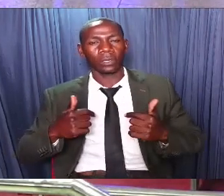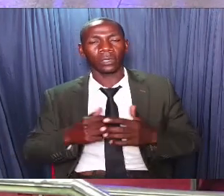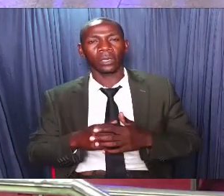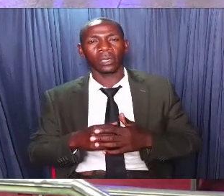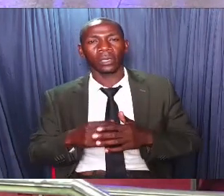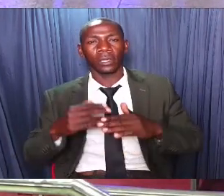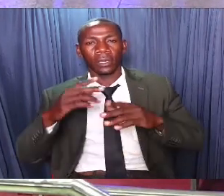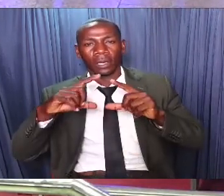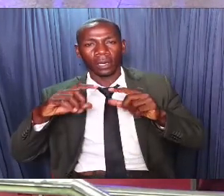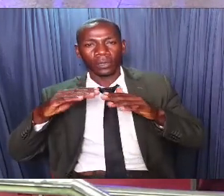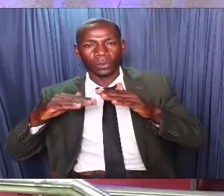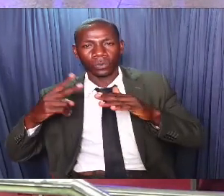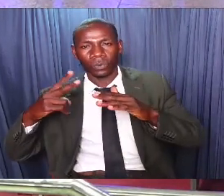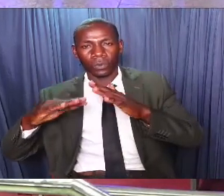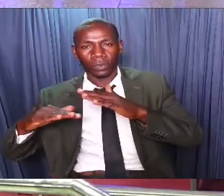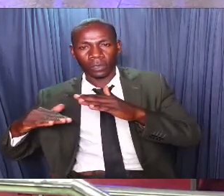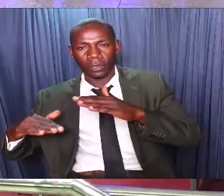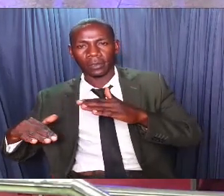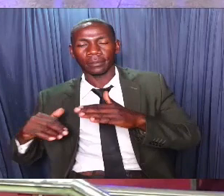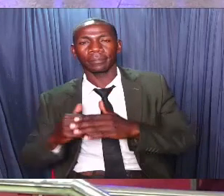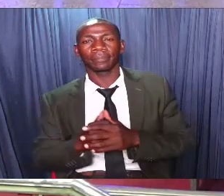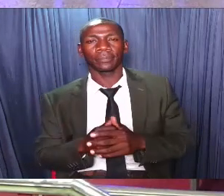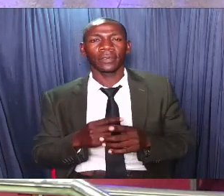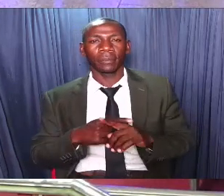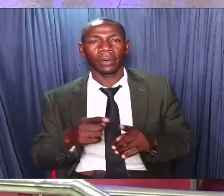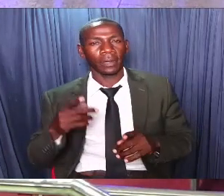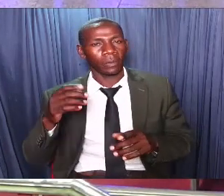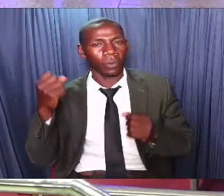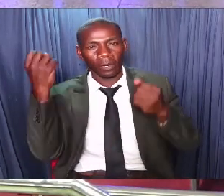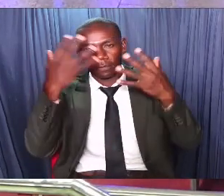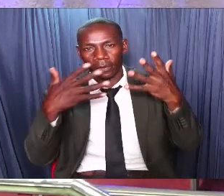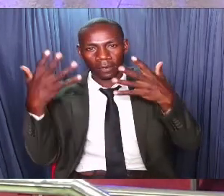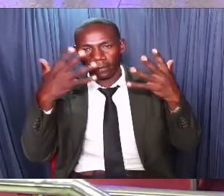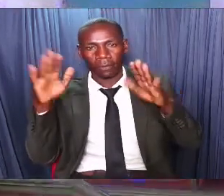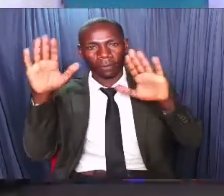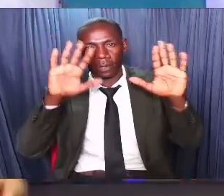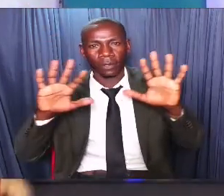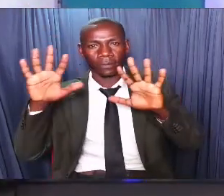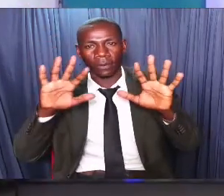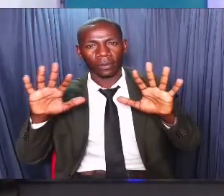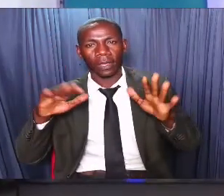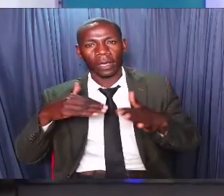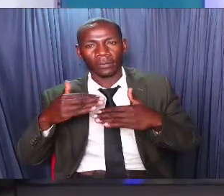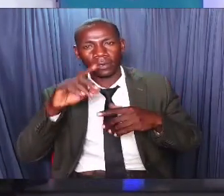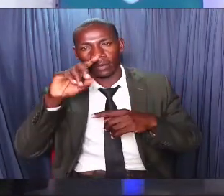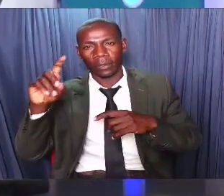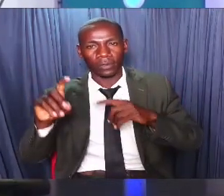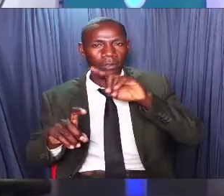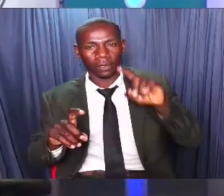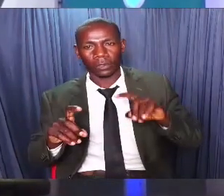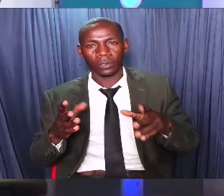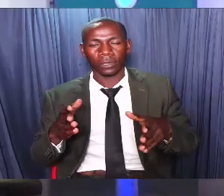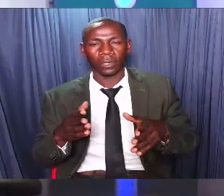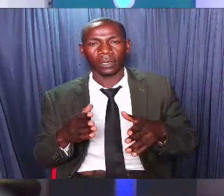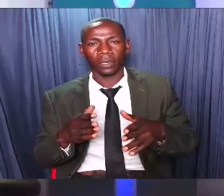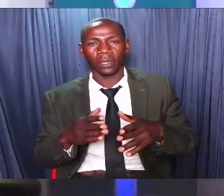2 kuendelea huko. Beneath me, grade 2 down there. Lakini ajabu. But wonders are. Baada ya mahojiano. After the interrogation.